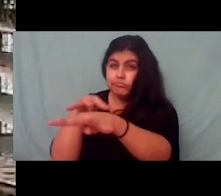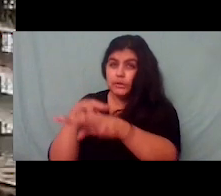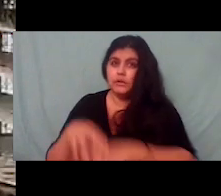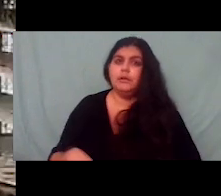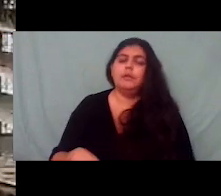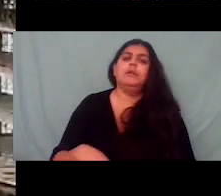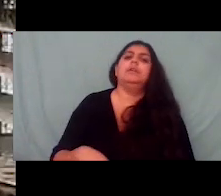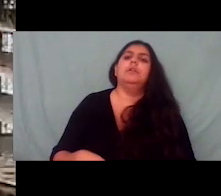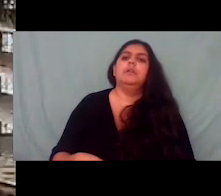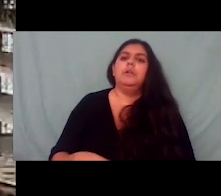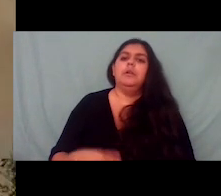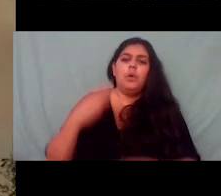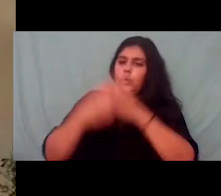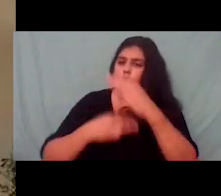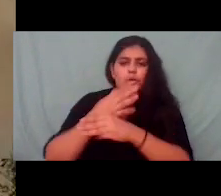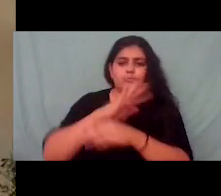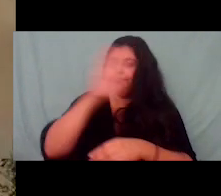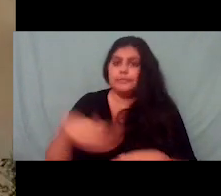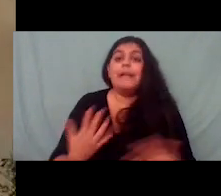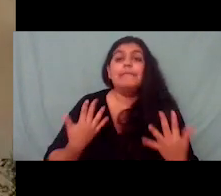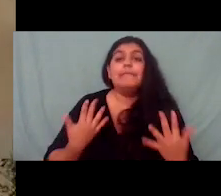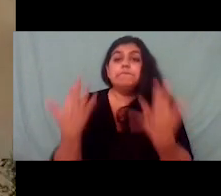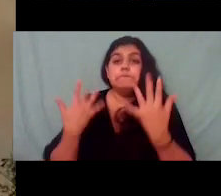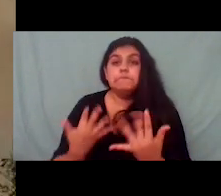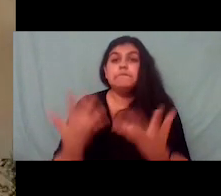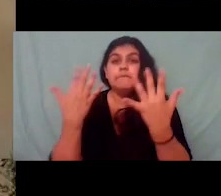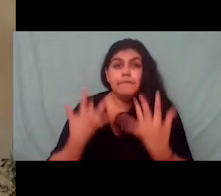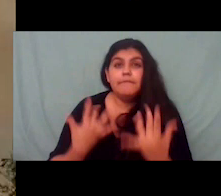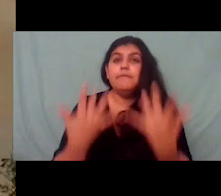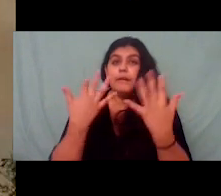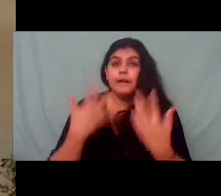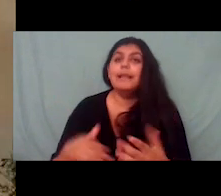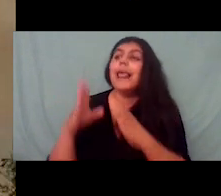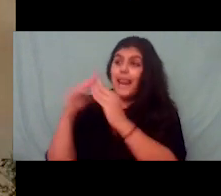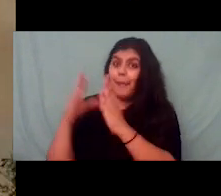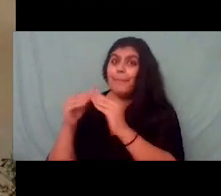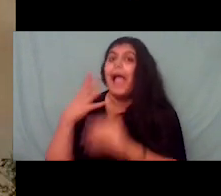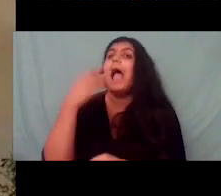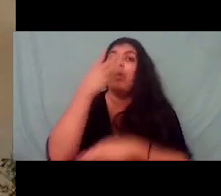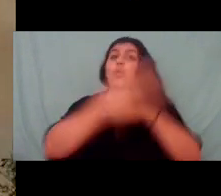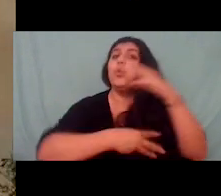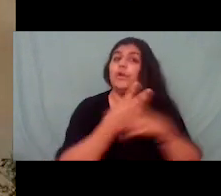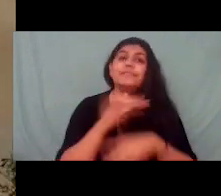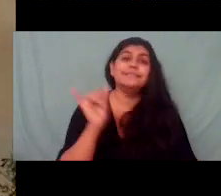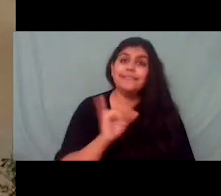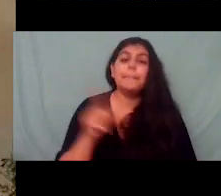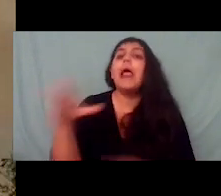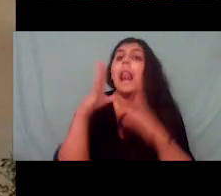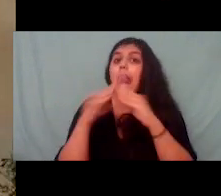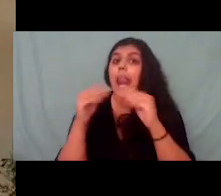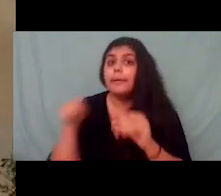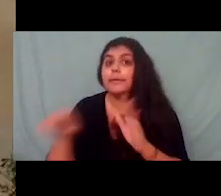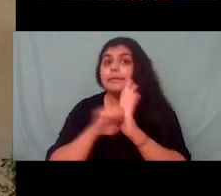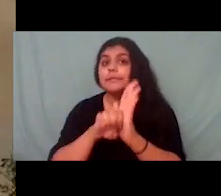again. Fires are burning. I mean, we've seen that in Lebanon, but again, we're seeing this all over the world. So I like to think of Lebanon as